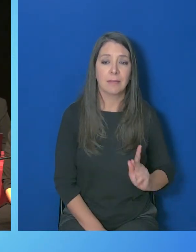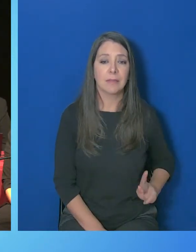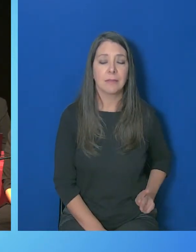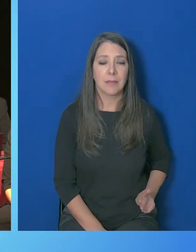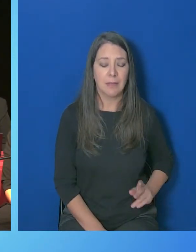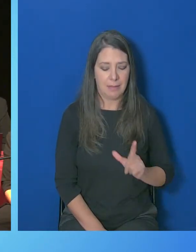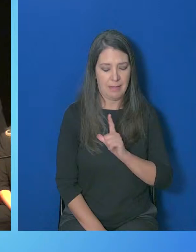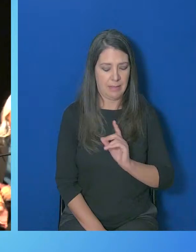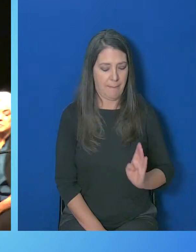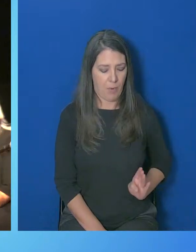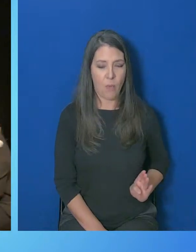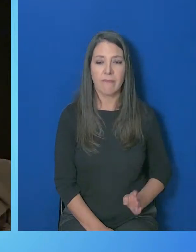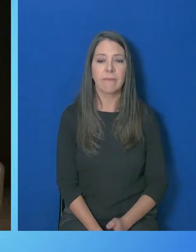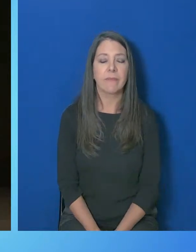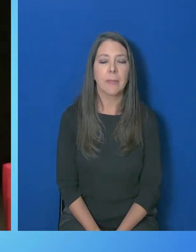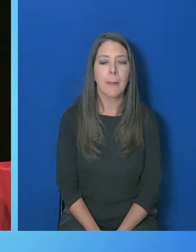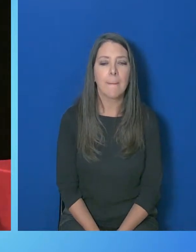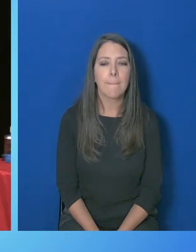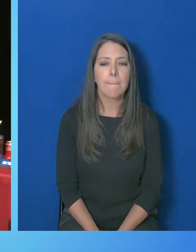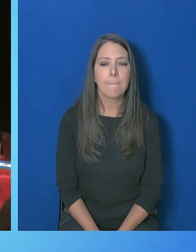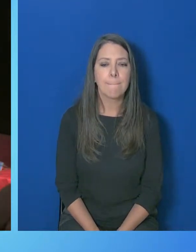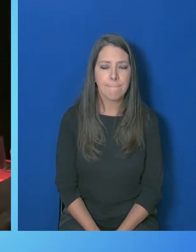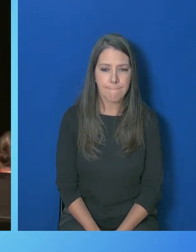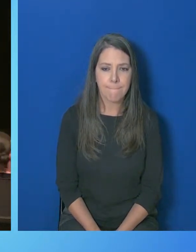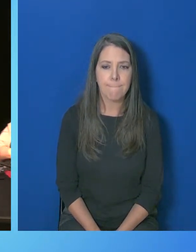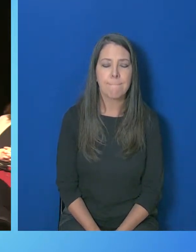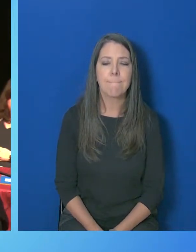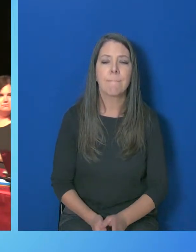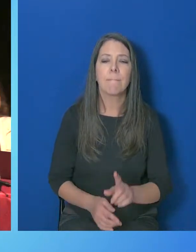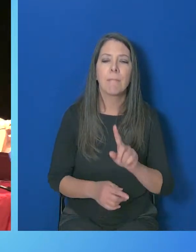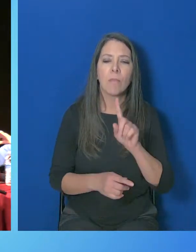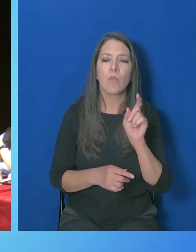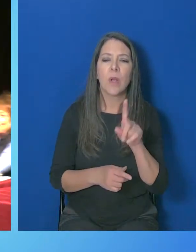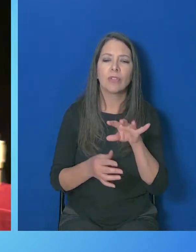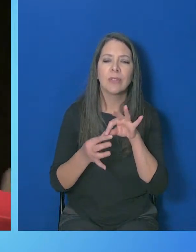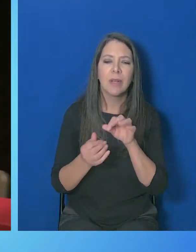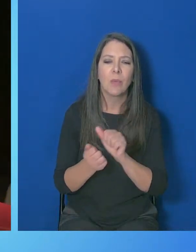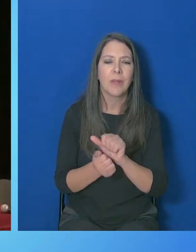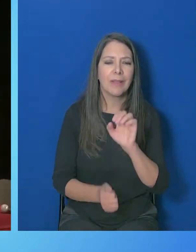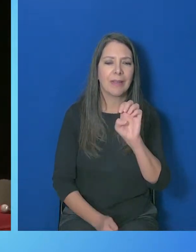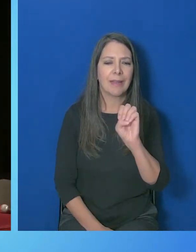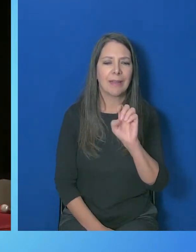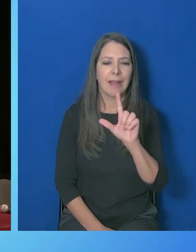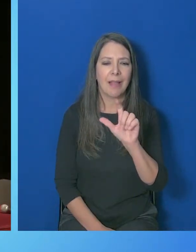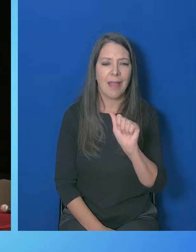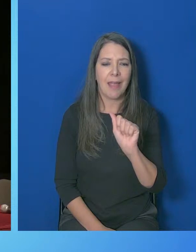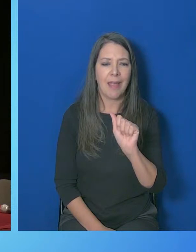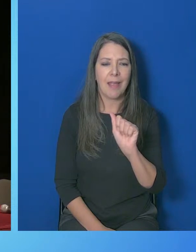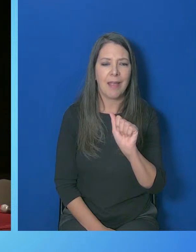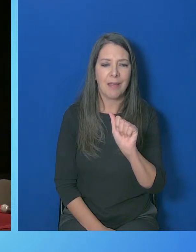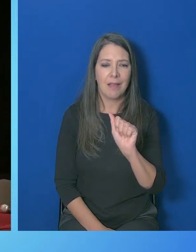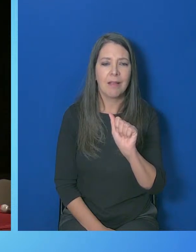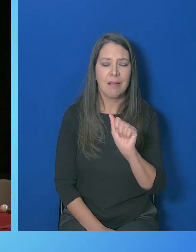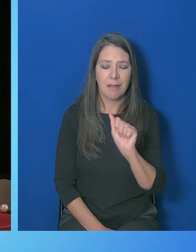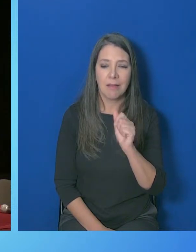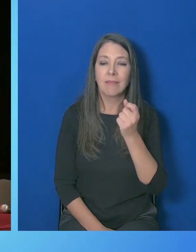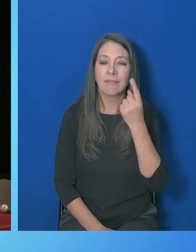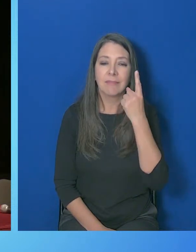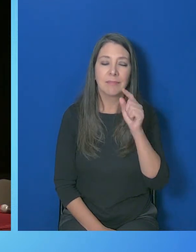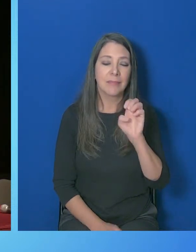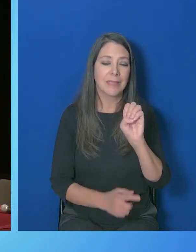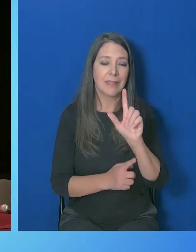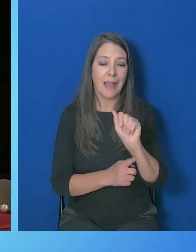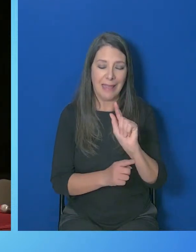I do have a question about ELA, English Language Arts. It is rather important as